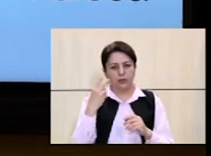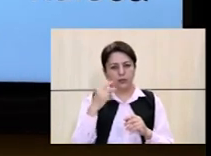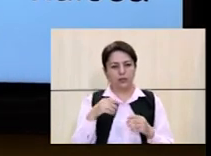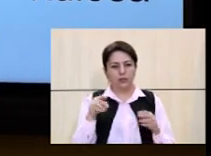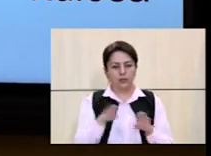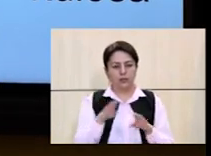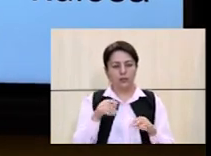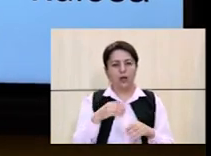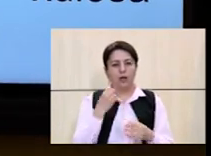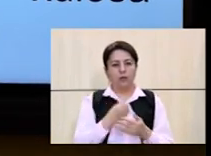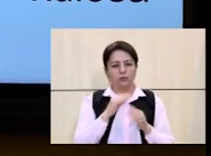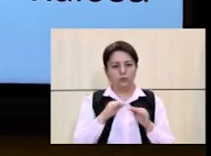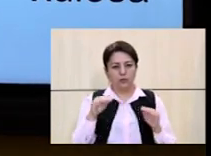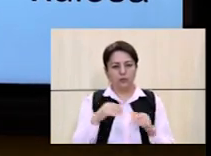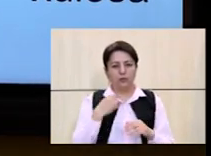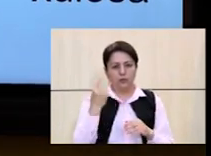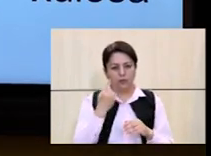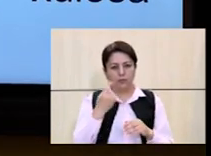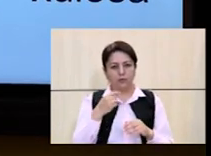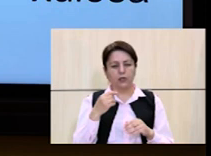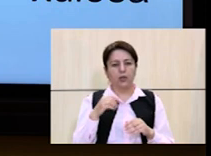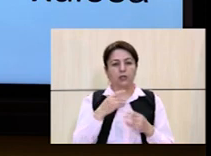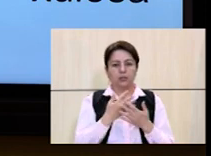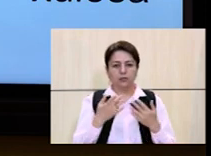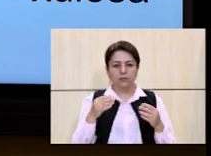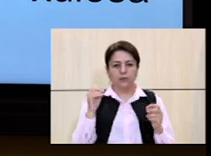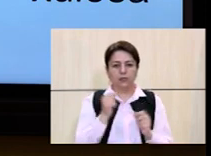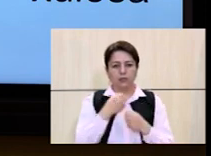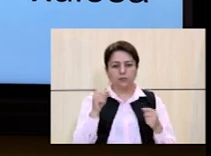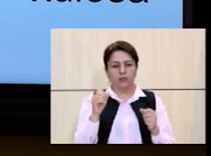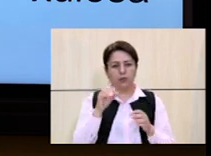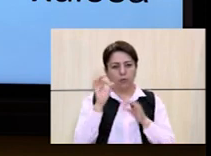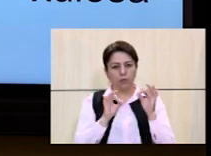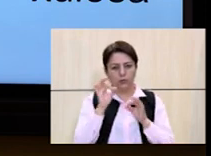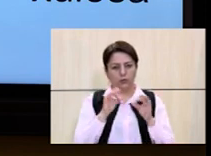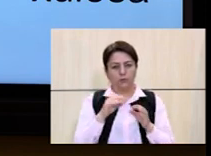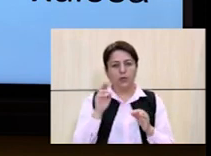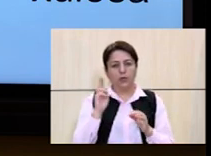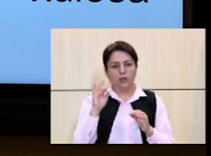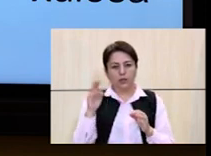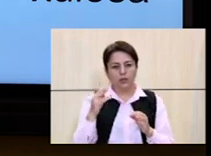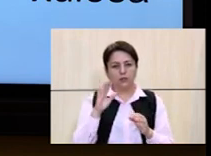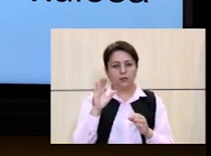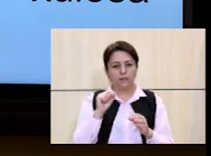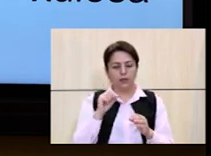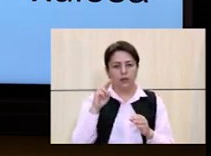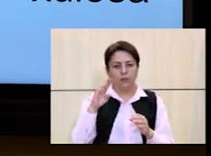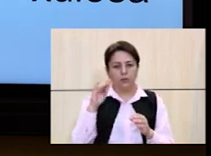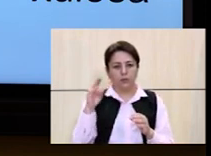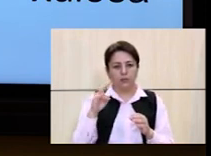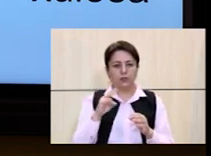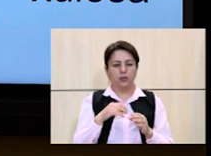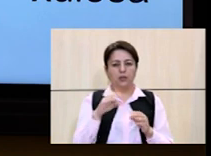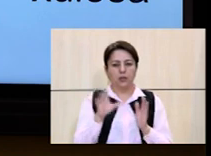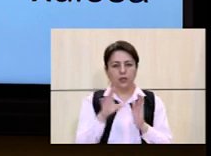siz ham biron bir jismlarning tezligi bilan o'lchab, kinetik energiya va potensial energiyaning massa va tezlikka bog'liqligini